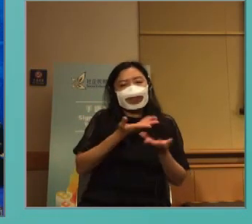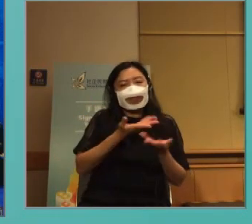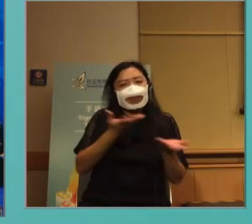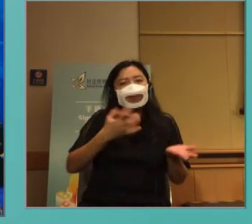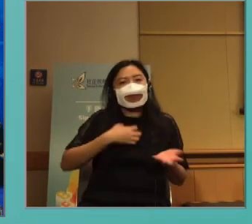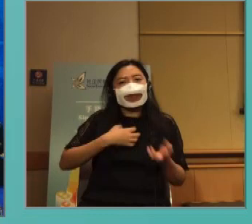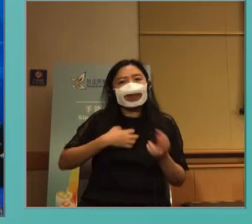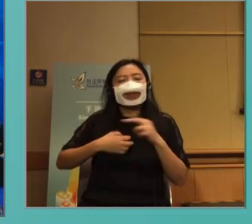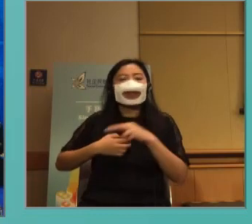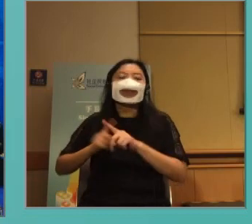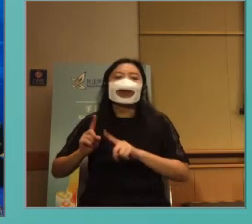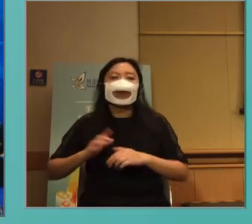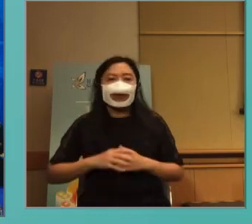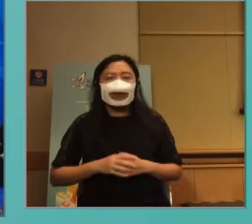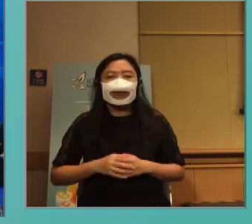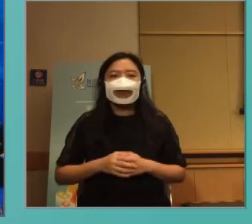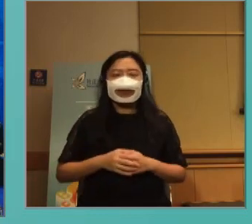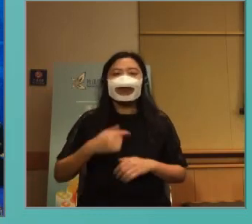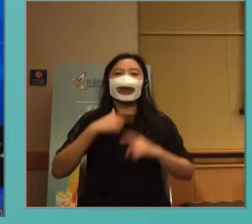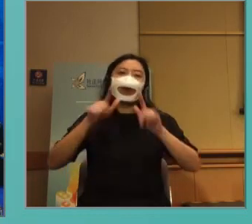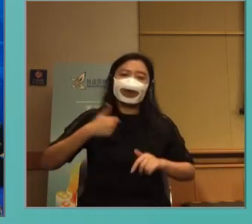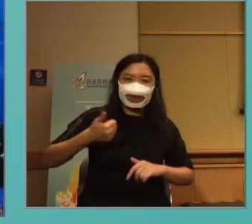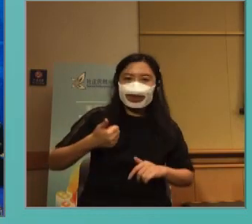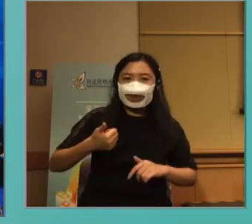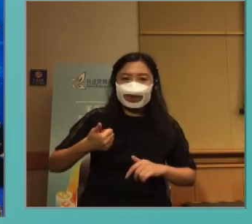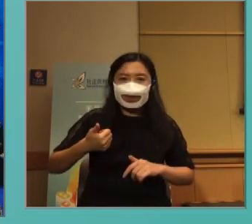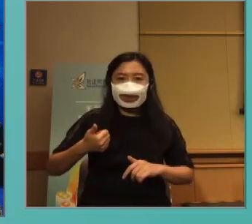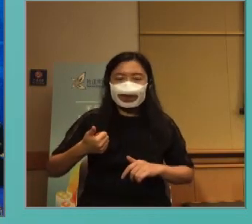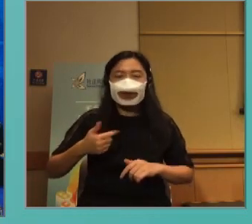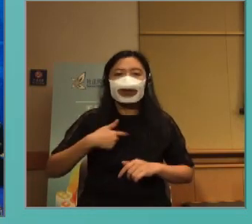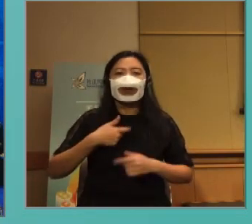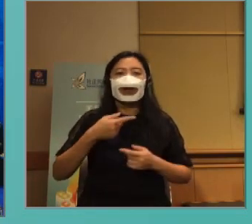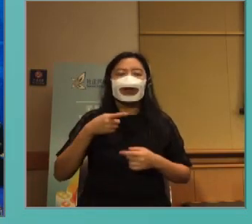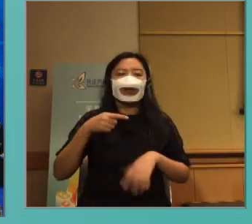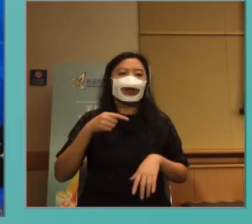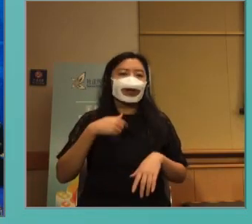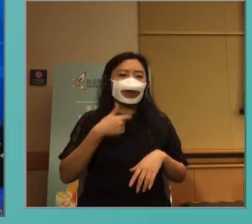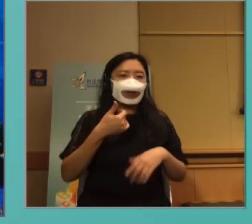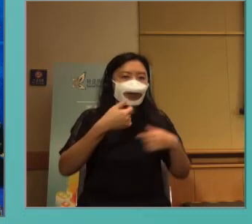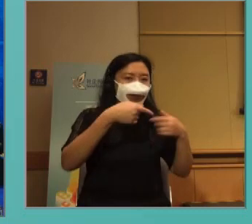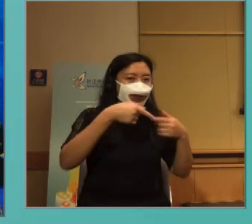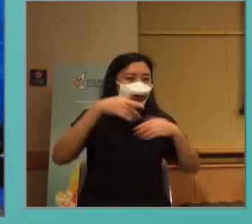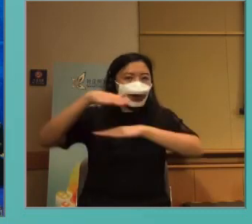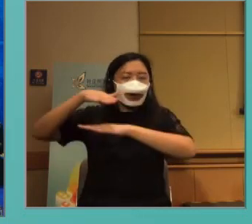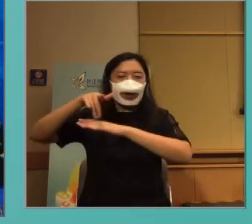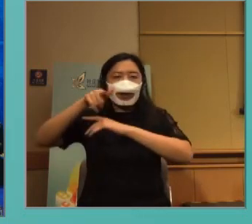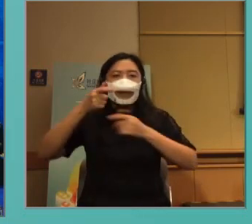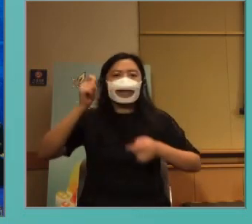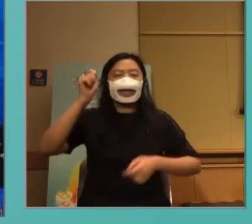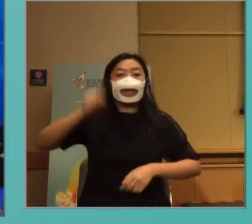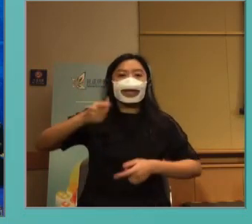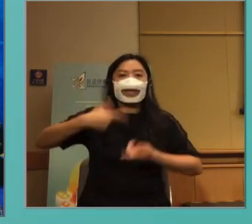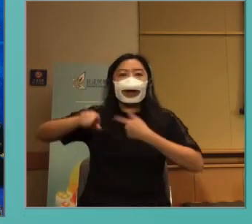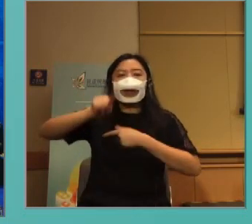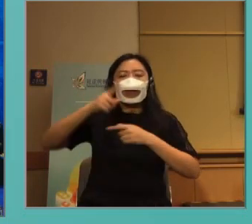lot of our arts and collectibles, especially on the collectible side of business. And what a lot of people do not understand, do not realize actually, is when